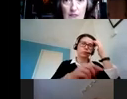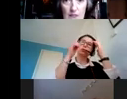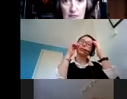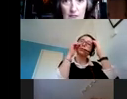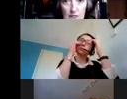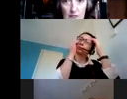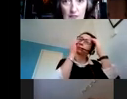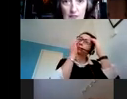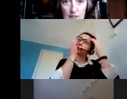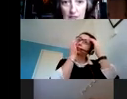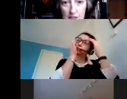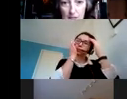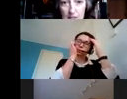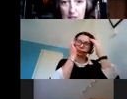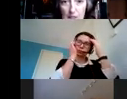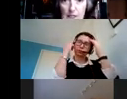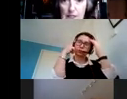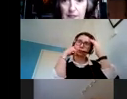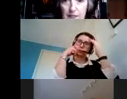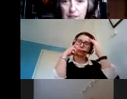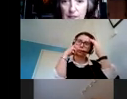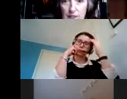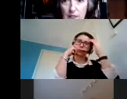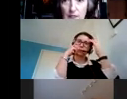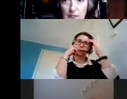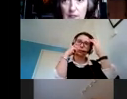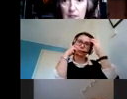This might be a useful instrument in order